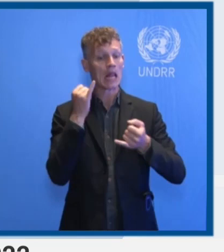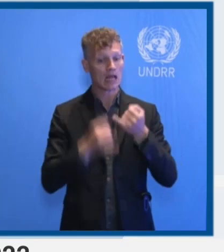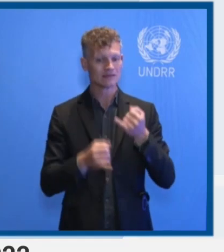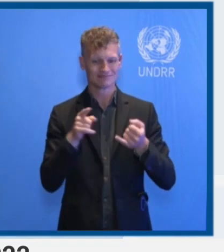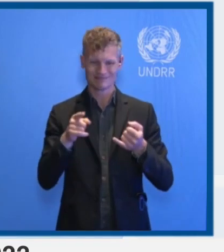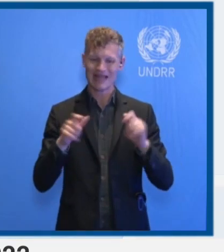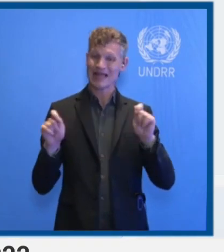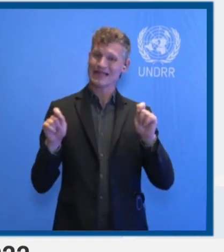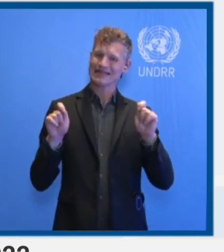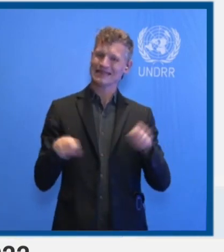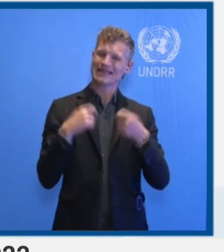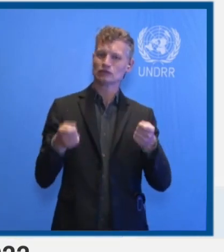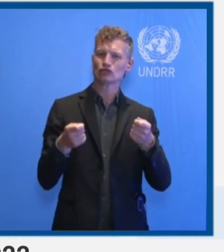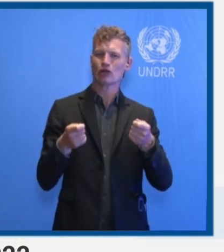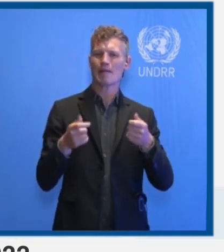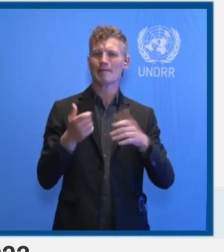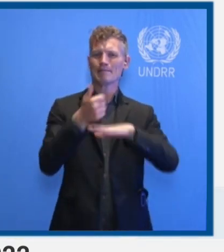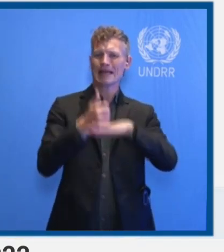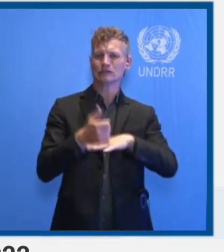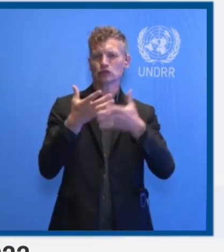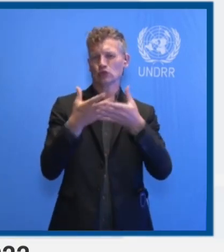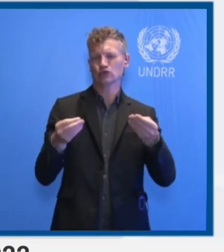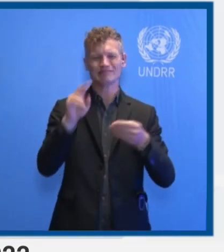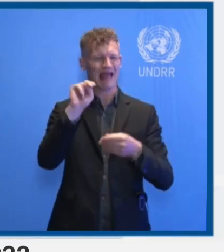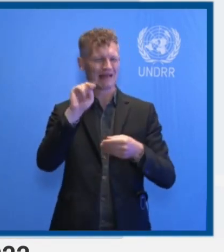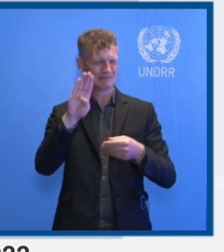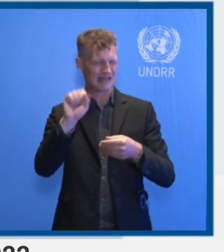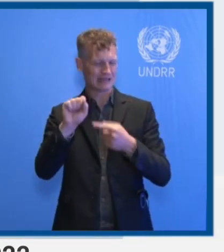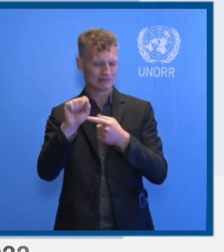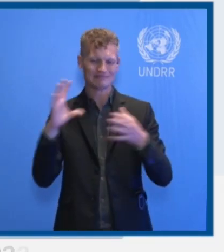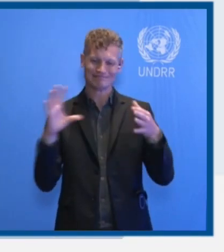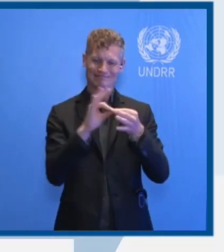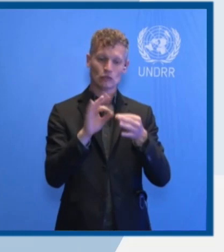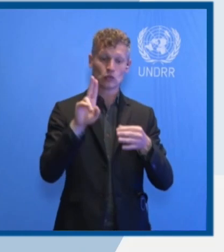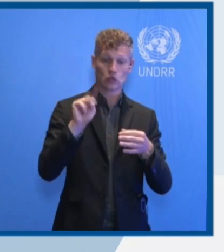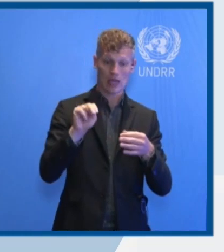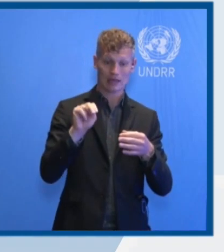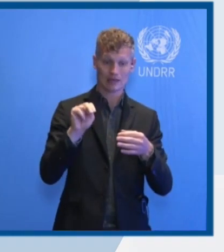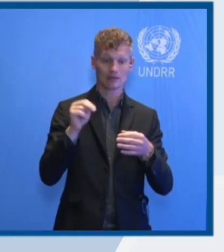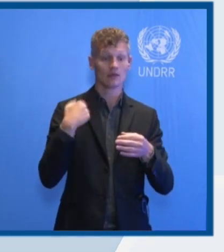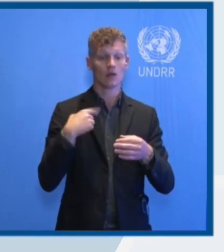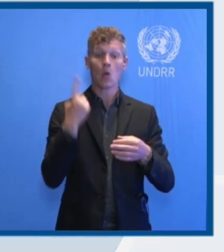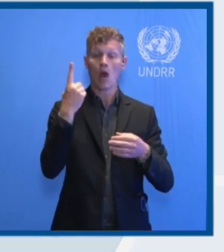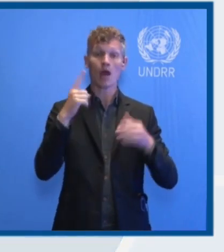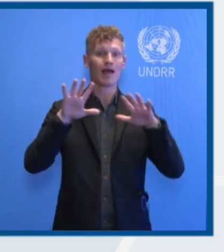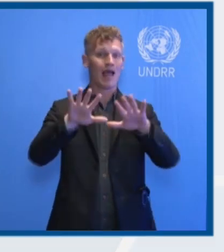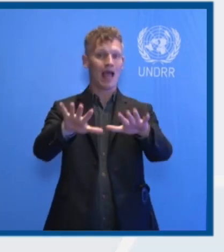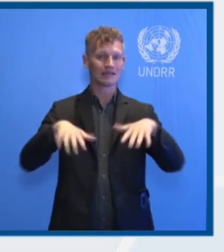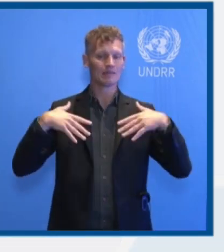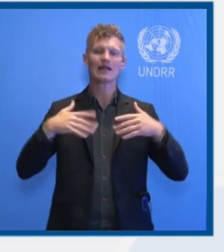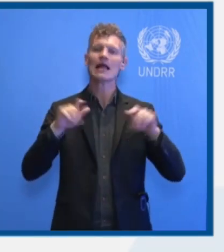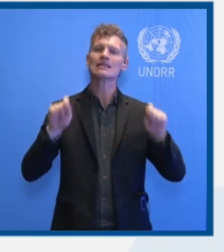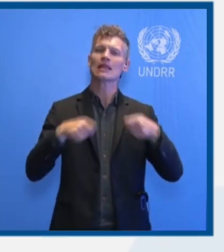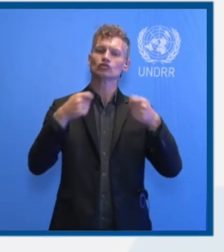accelerate implementation of nature-based solutions for disaster and conflicts. And in particular,